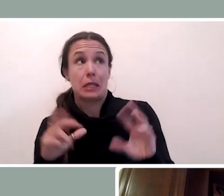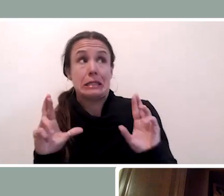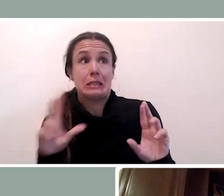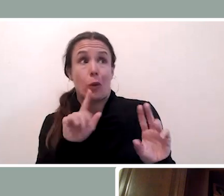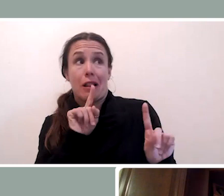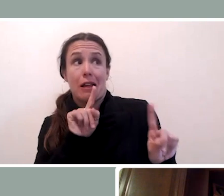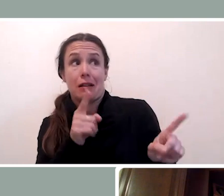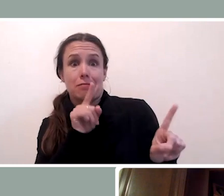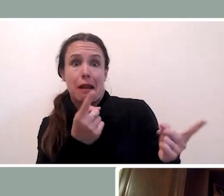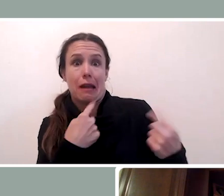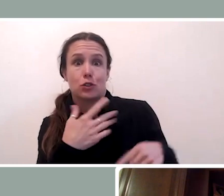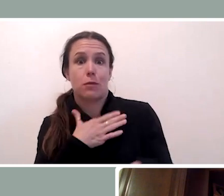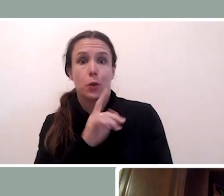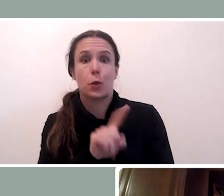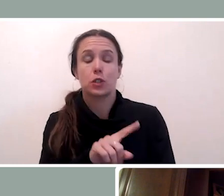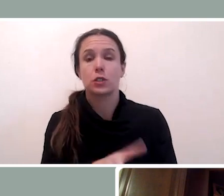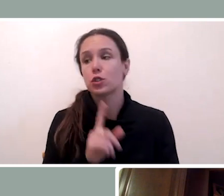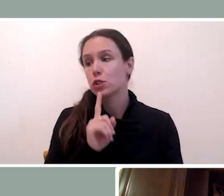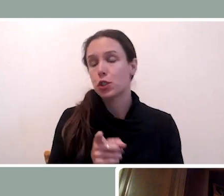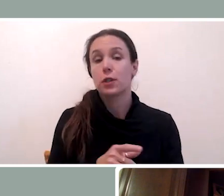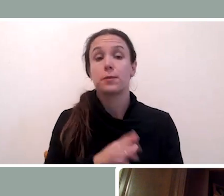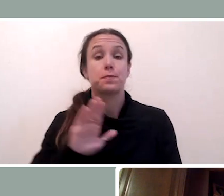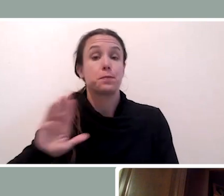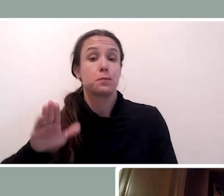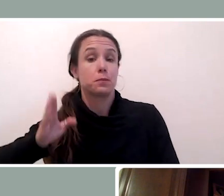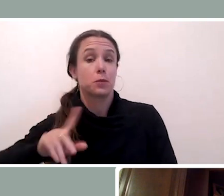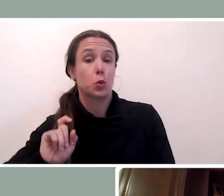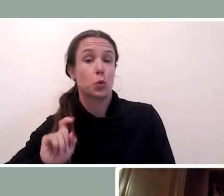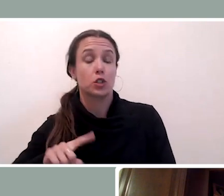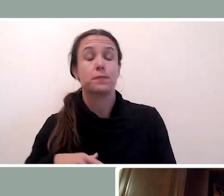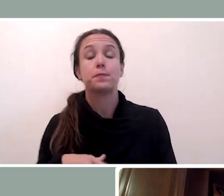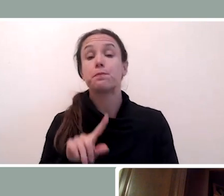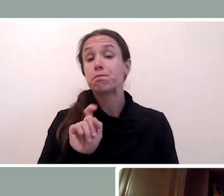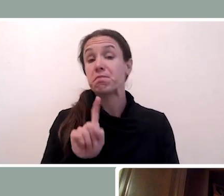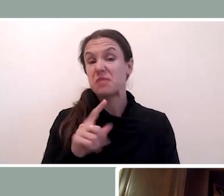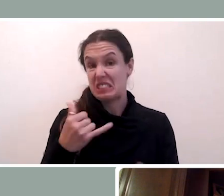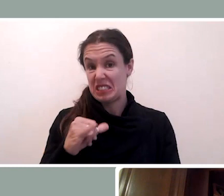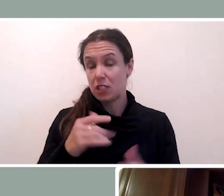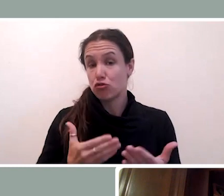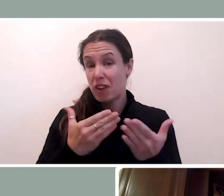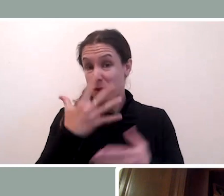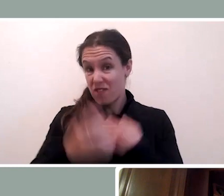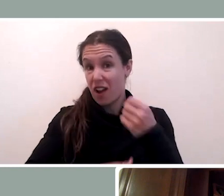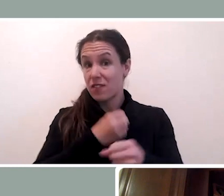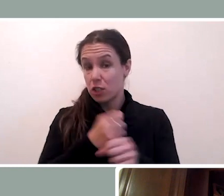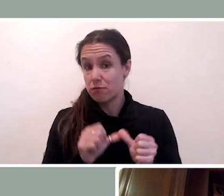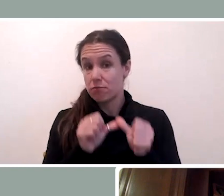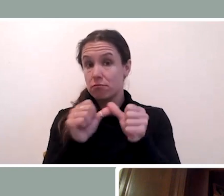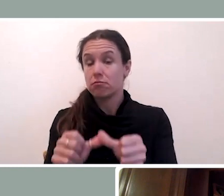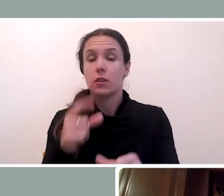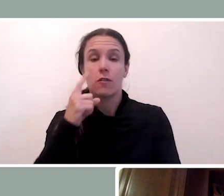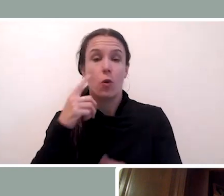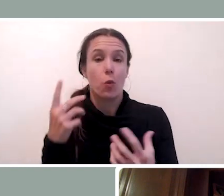question. Sure. So her question was, is 5 years still the recommended duration